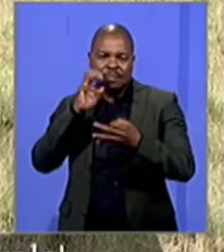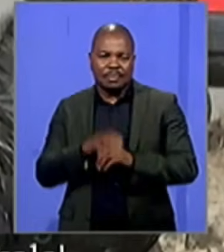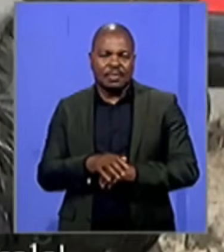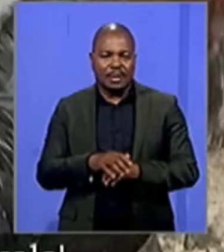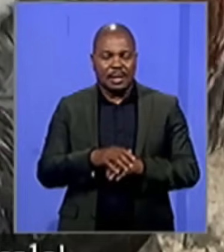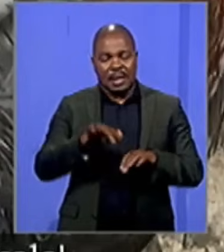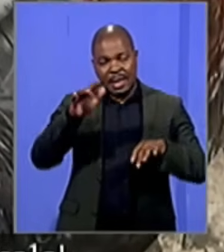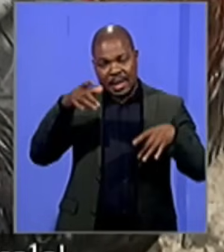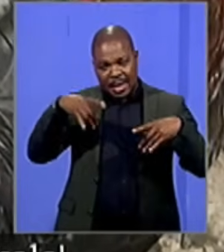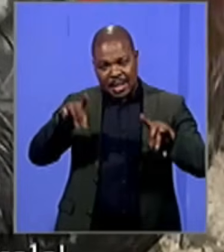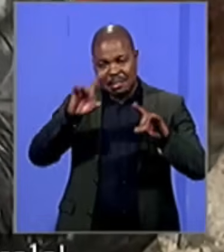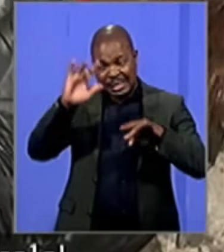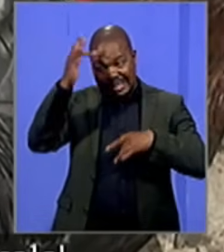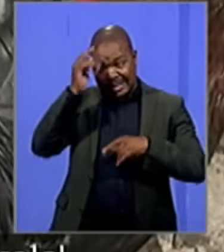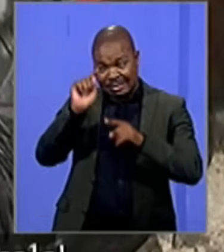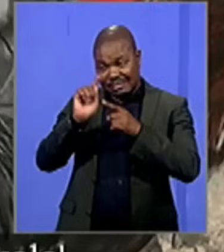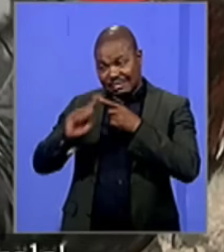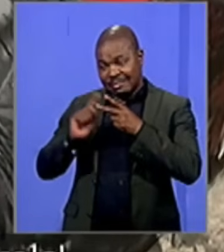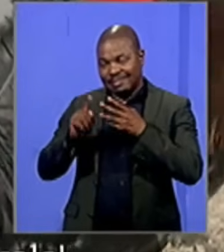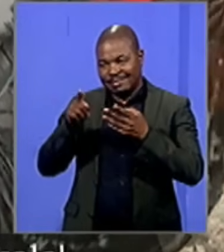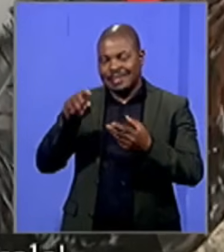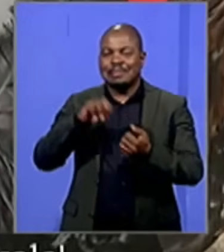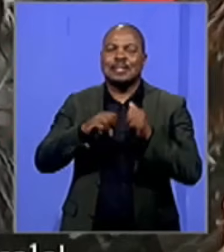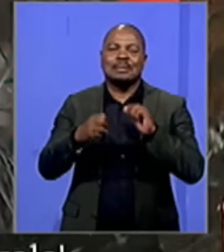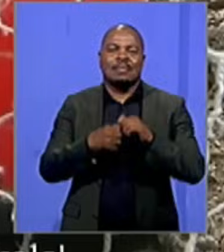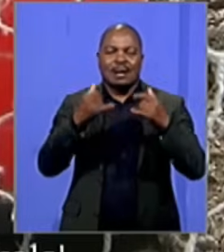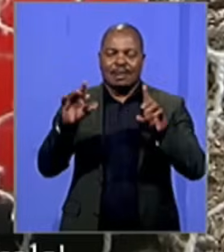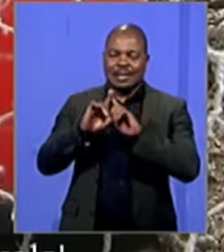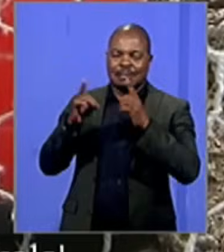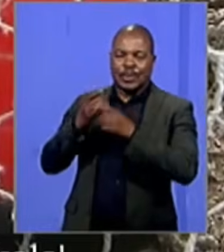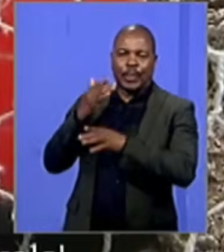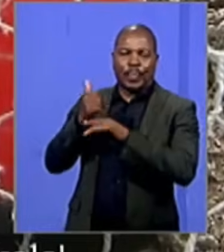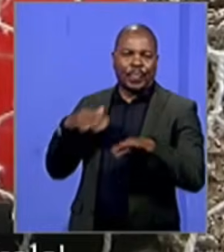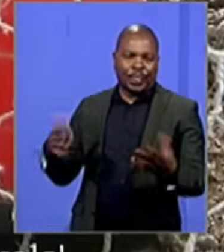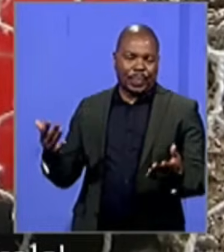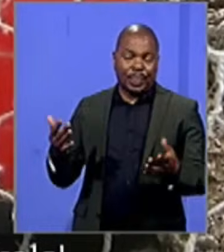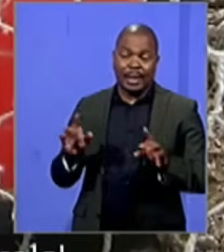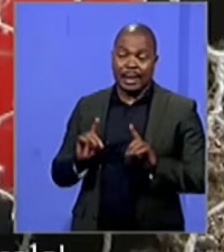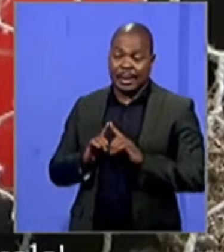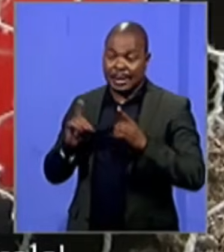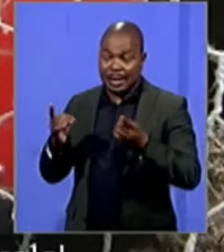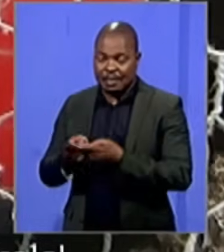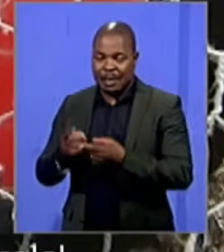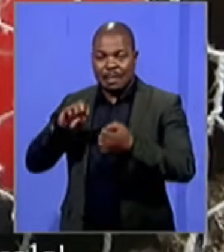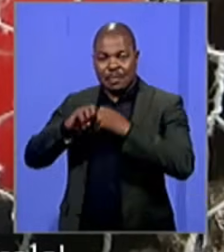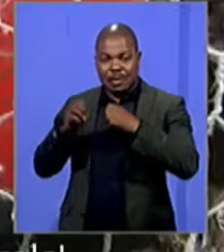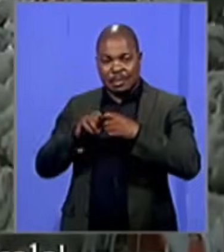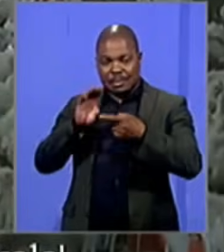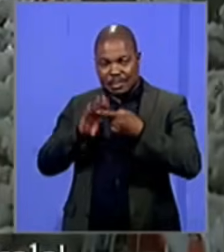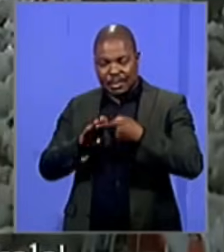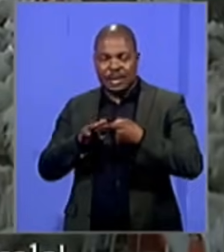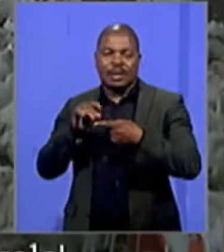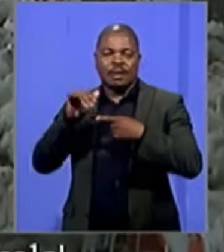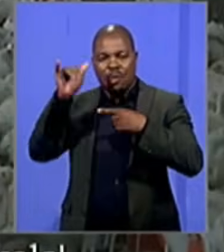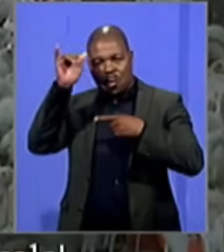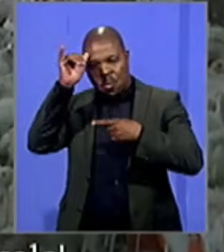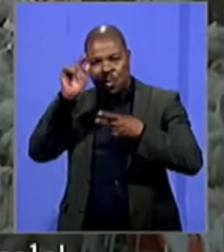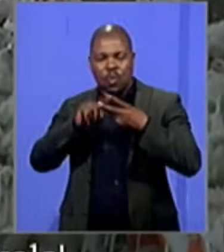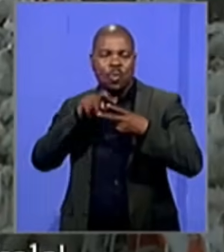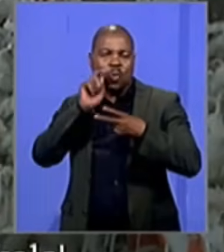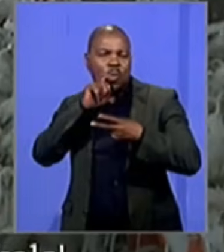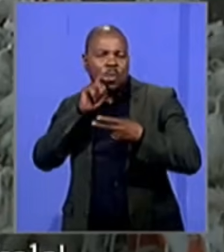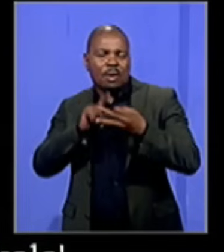diphoofolo a bonwa e le ona a hlotšego go se šome gabotse ga lefapha le. Lefapha le lebile le mathata a malwetši a go ama dikgomo,